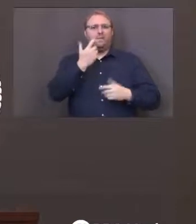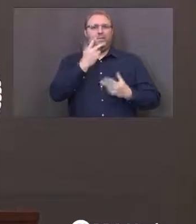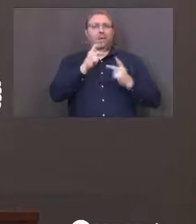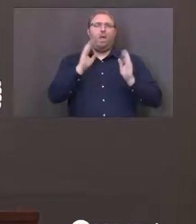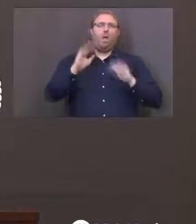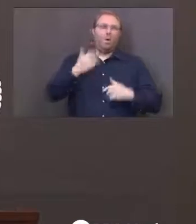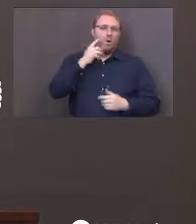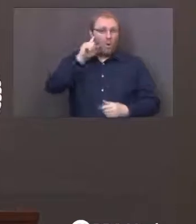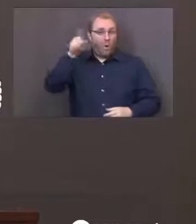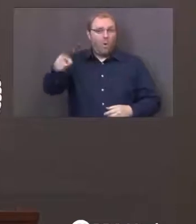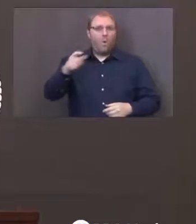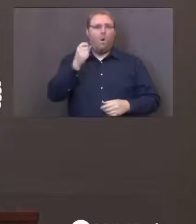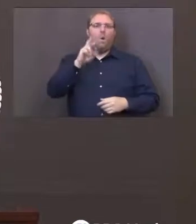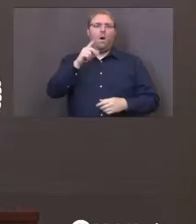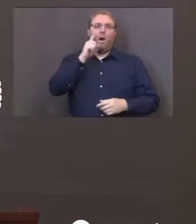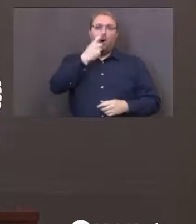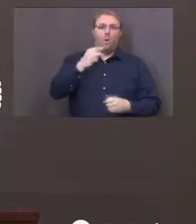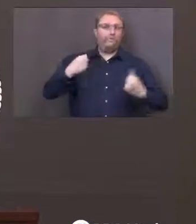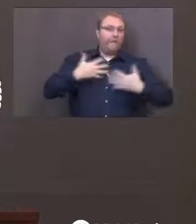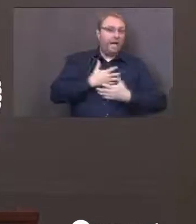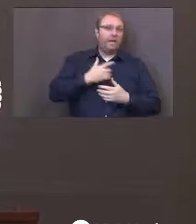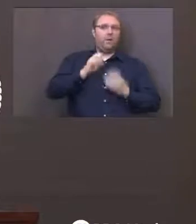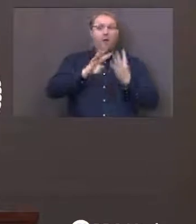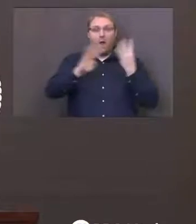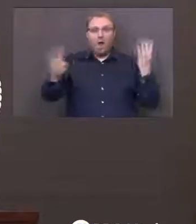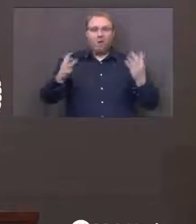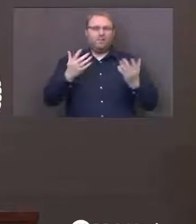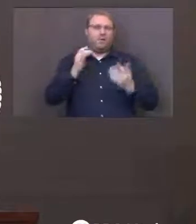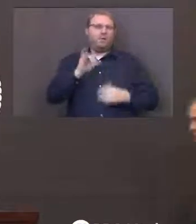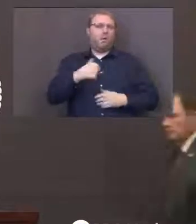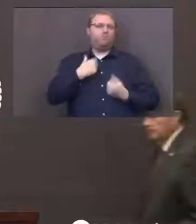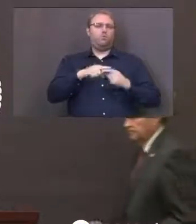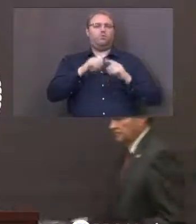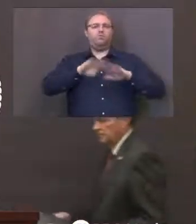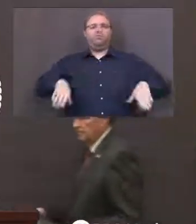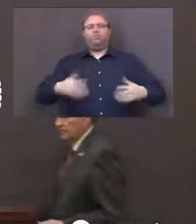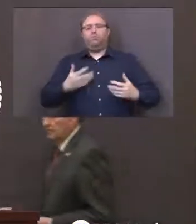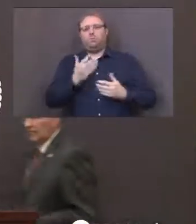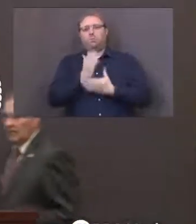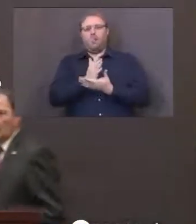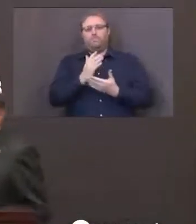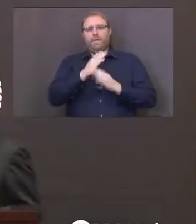testing. Great. Thank you for all you guys do. Appreciate it. Yeah, thanks.